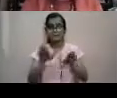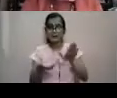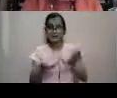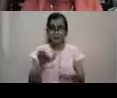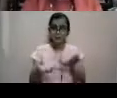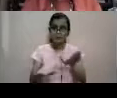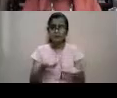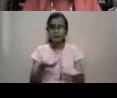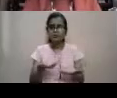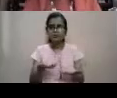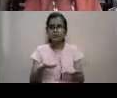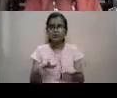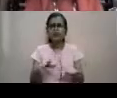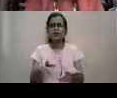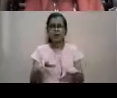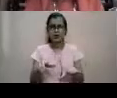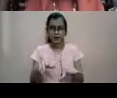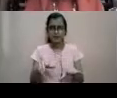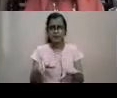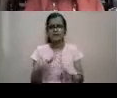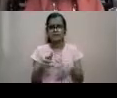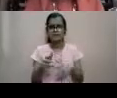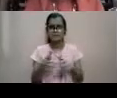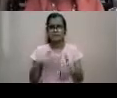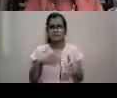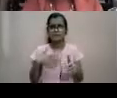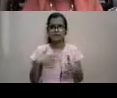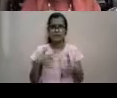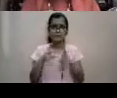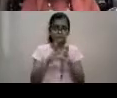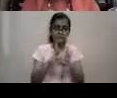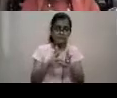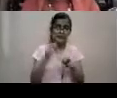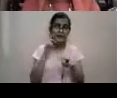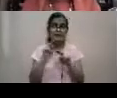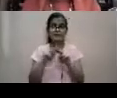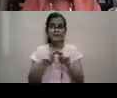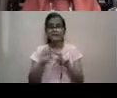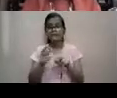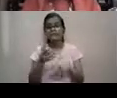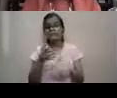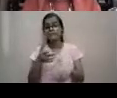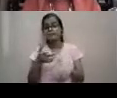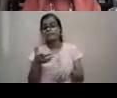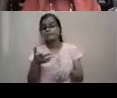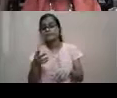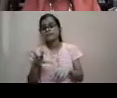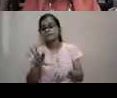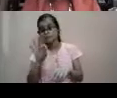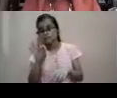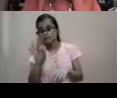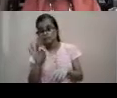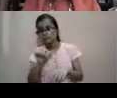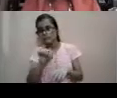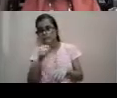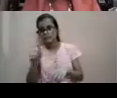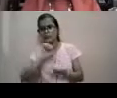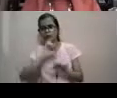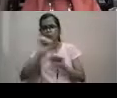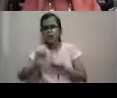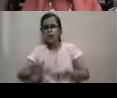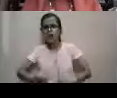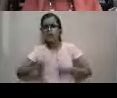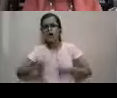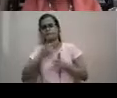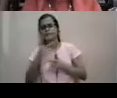a robin. Even the features that the two species share can have different roles in the lives of